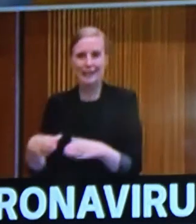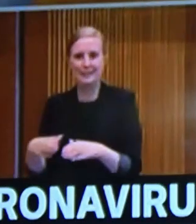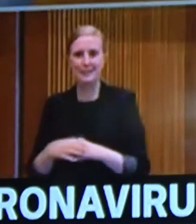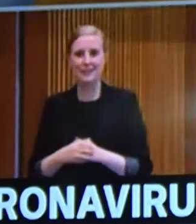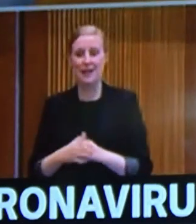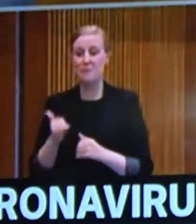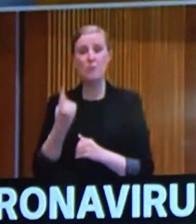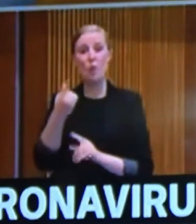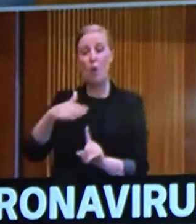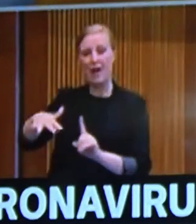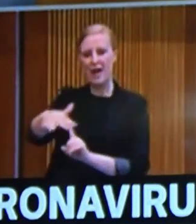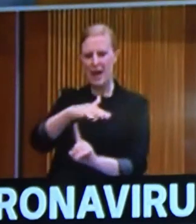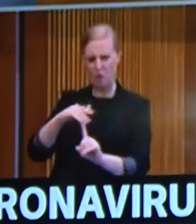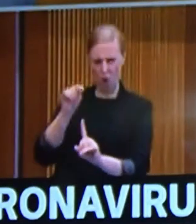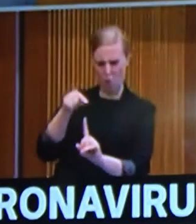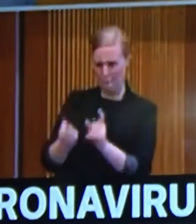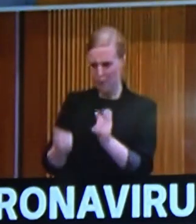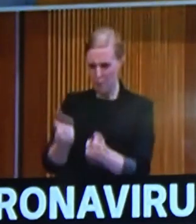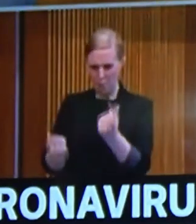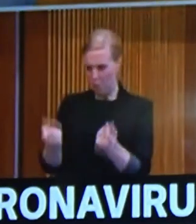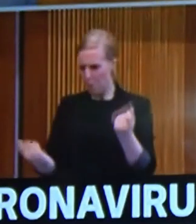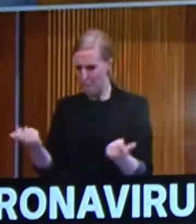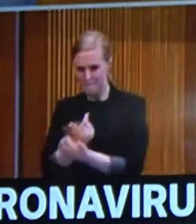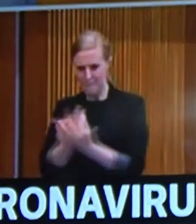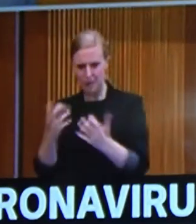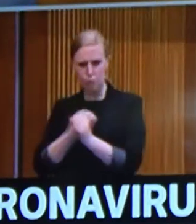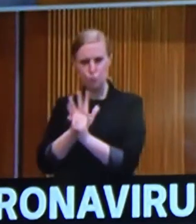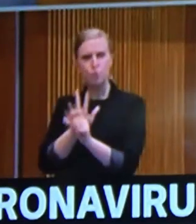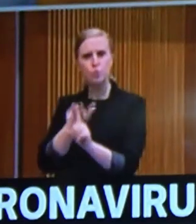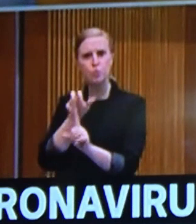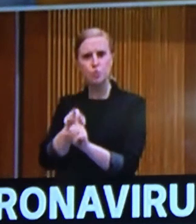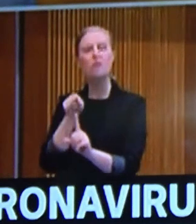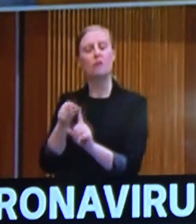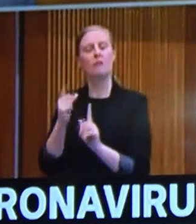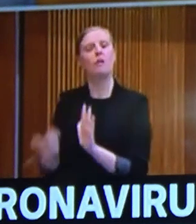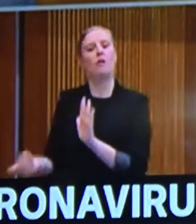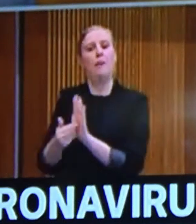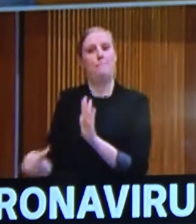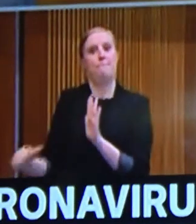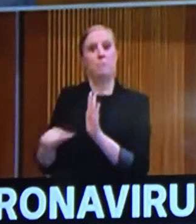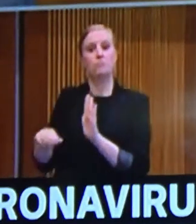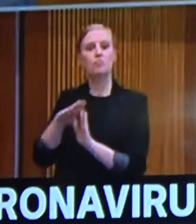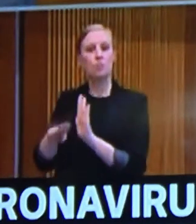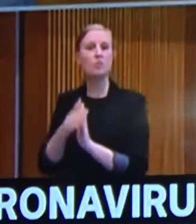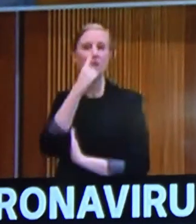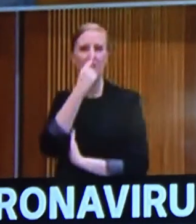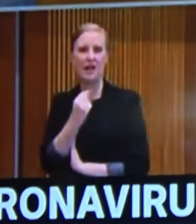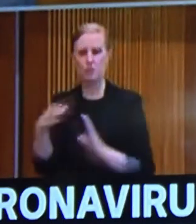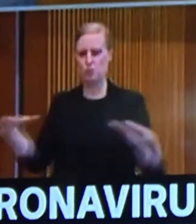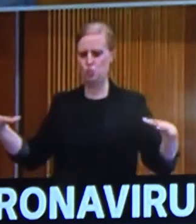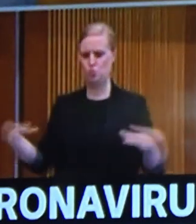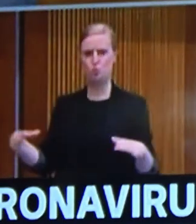be a particular hotspot, then tougher restrictions can be placed. And this was exactly what